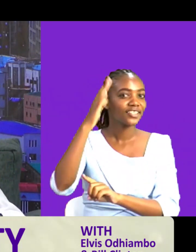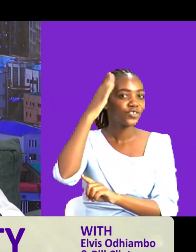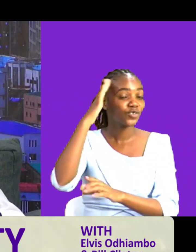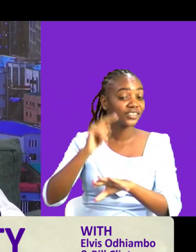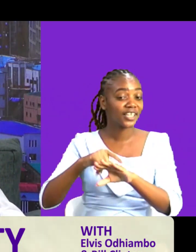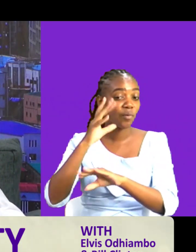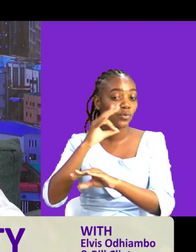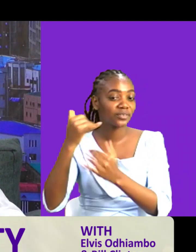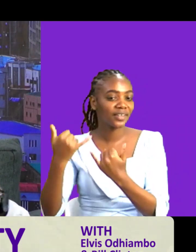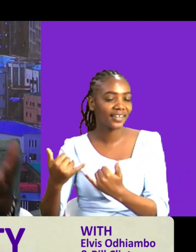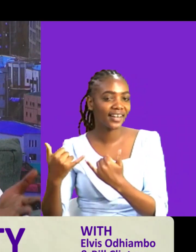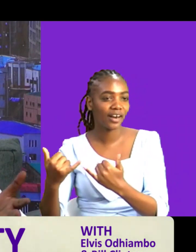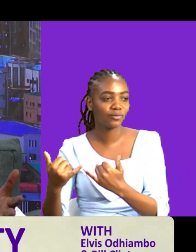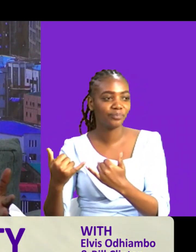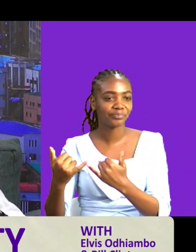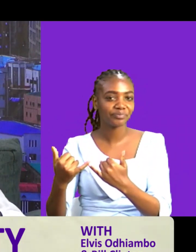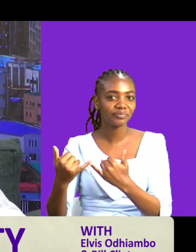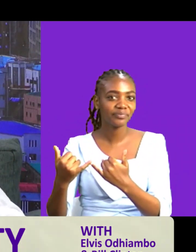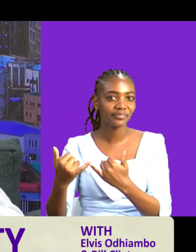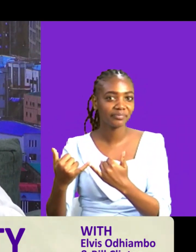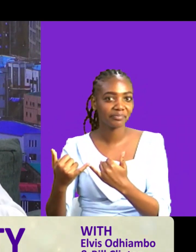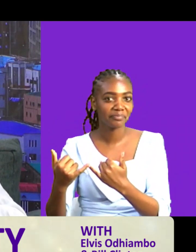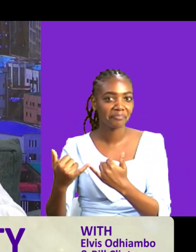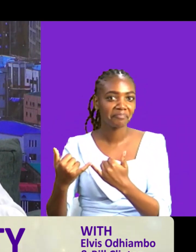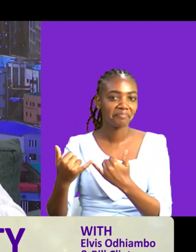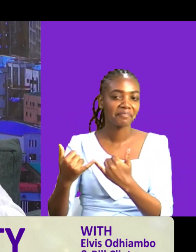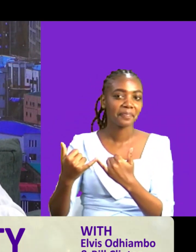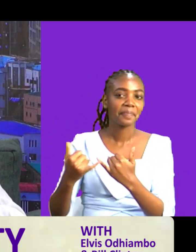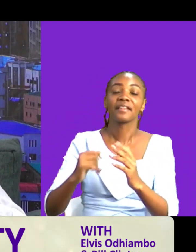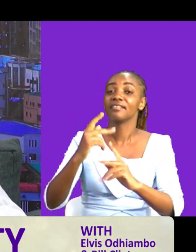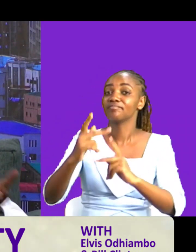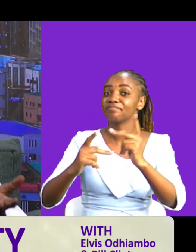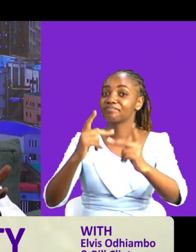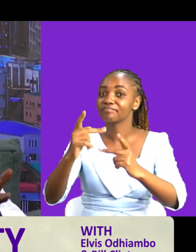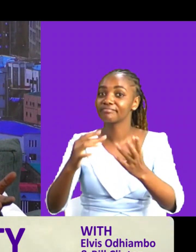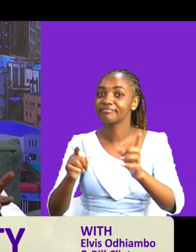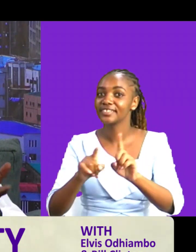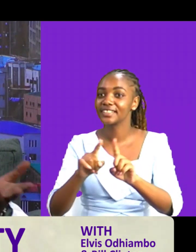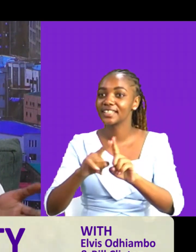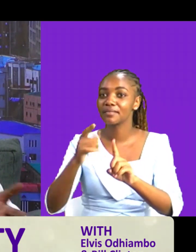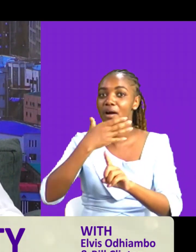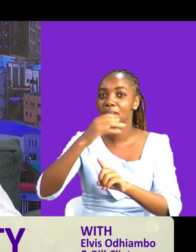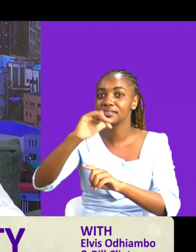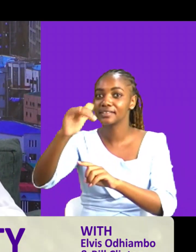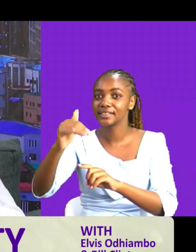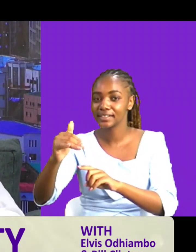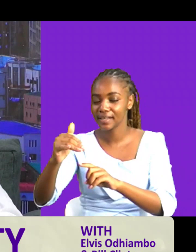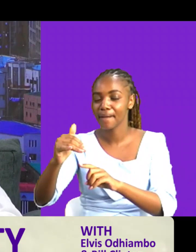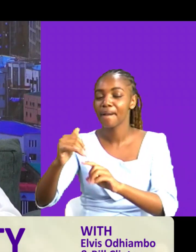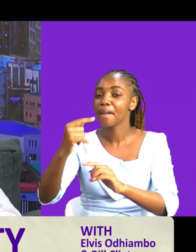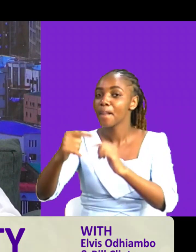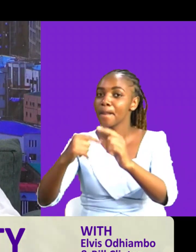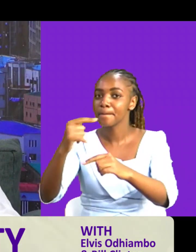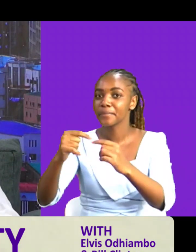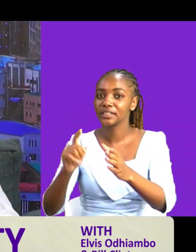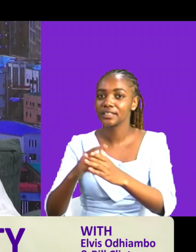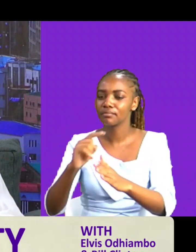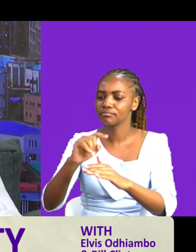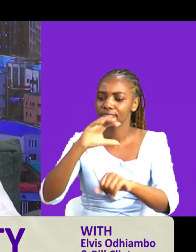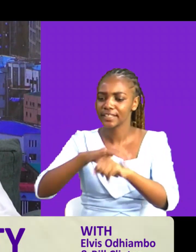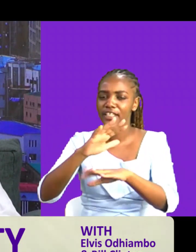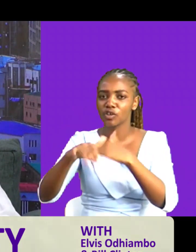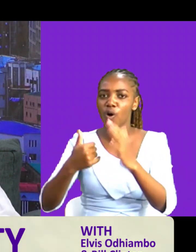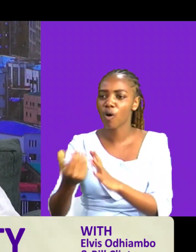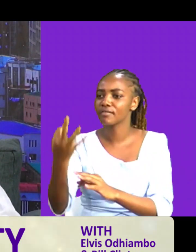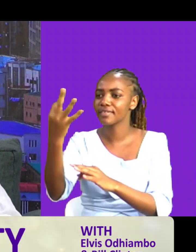of course, the parade is continuing. The City club paraded all the three trophies. That is